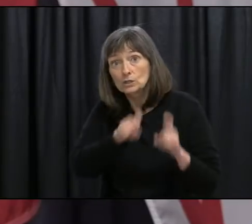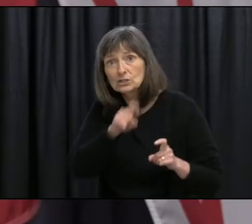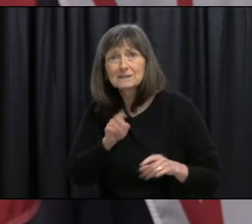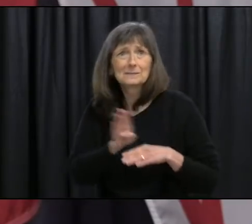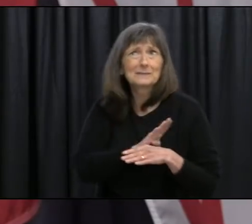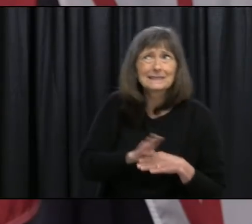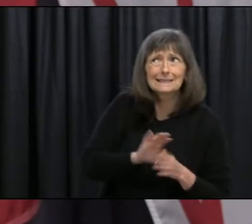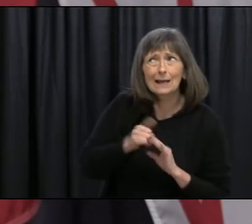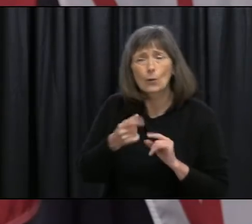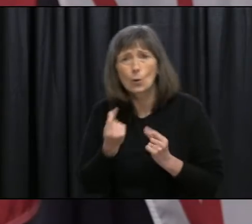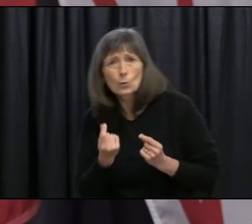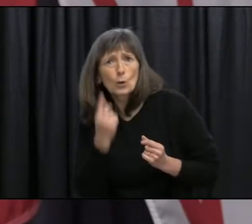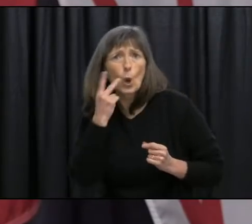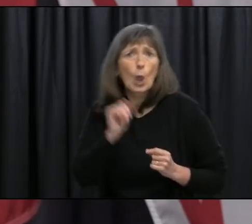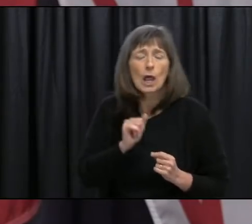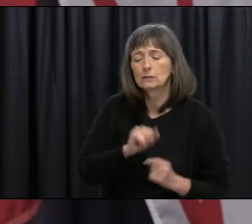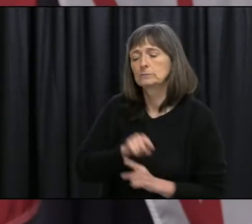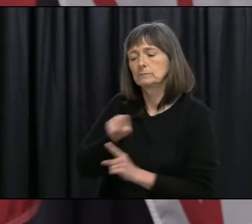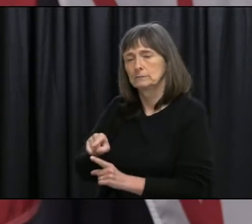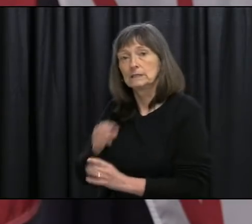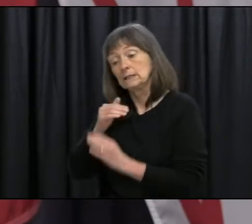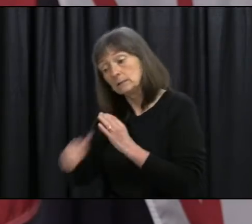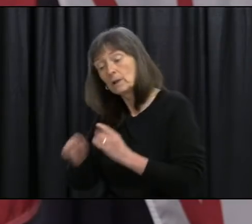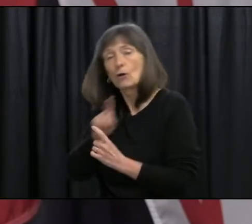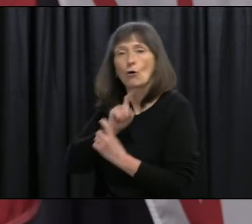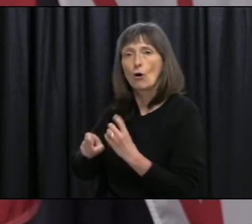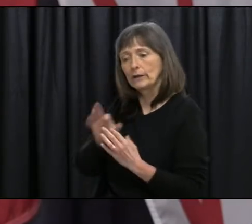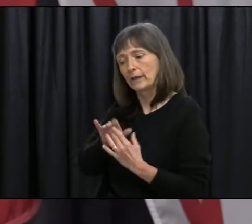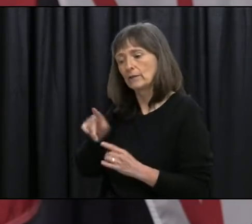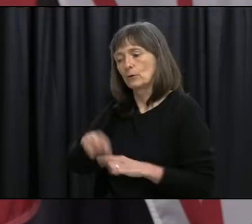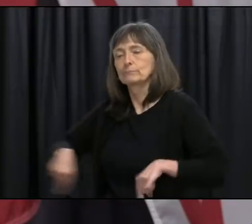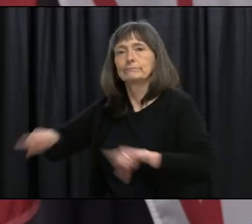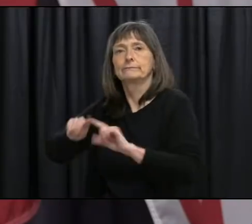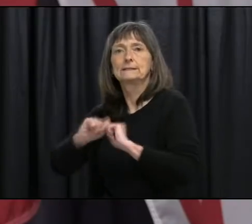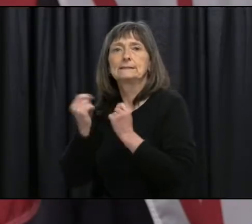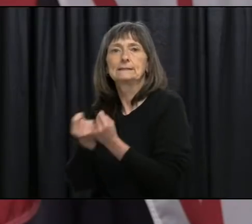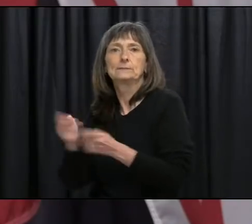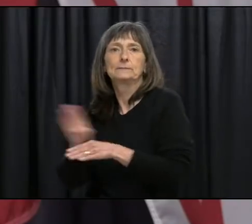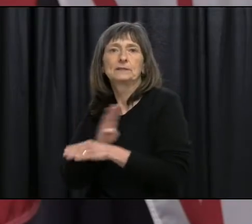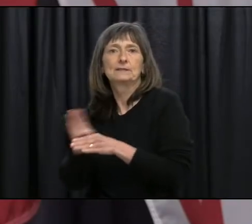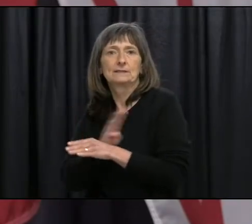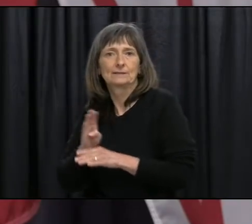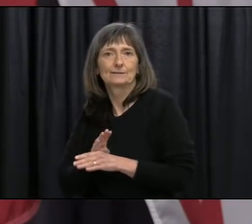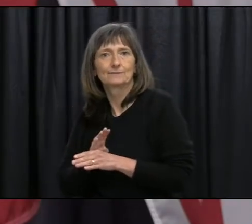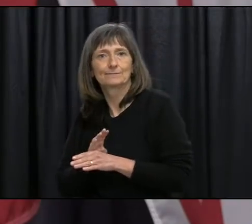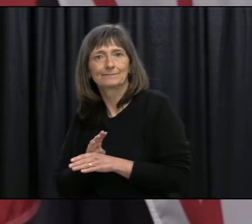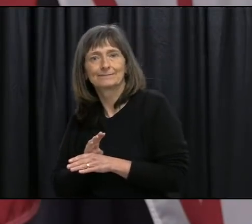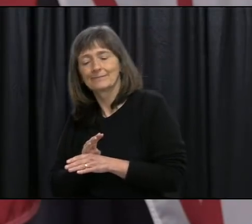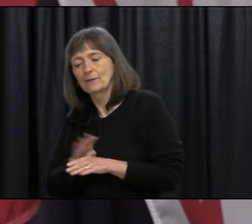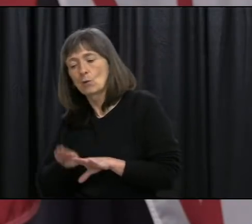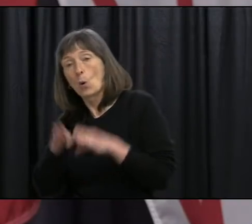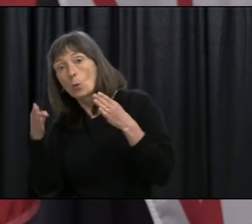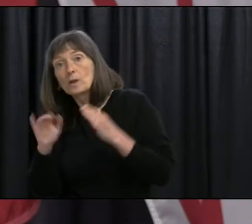actually email or call the business response team. Look at our COVID website where you will find the most